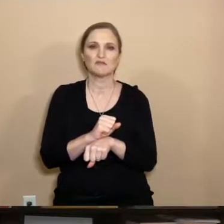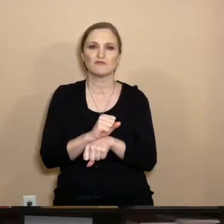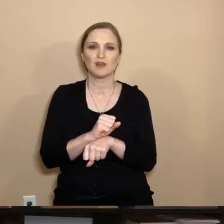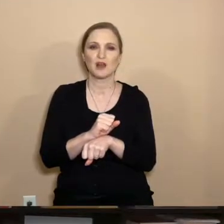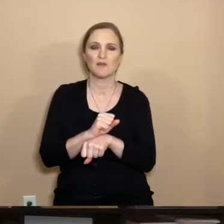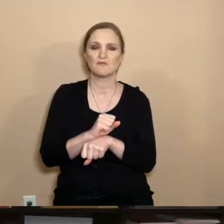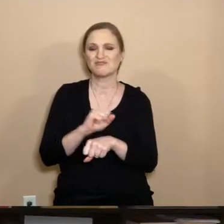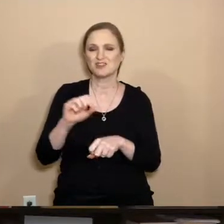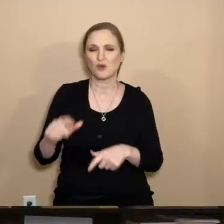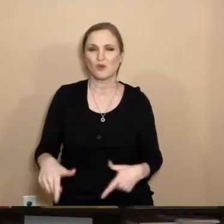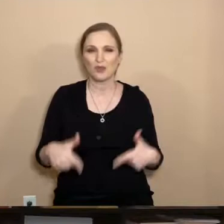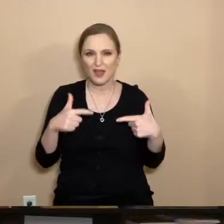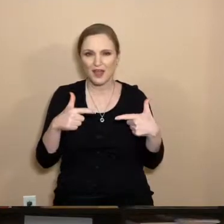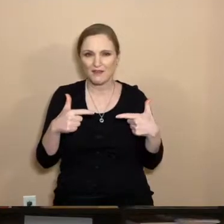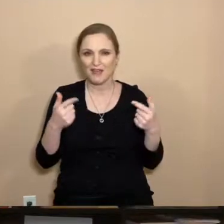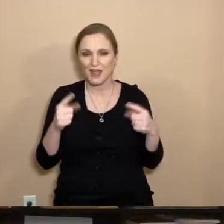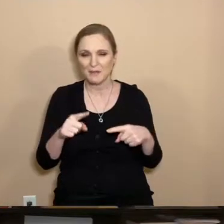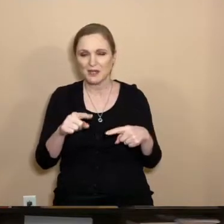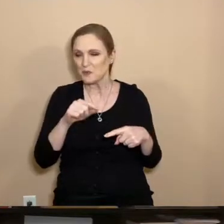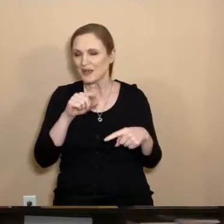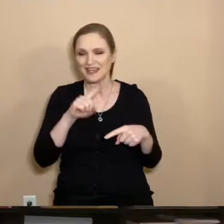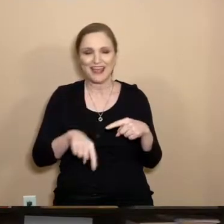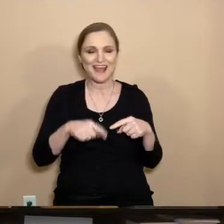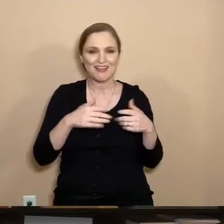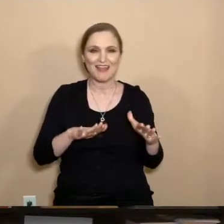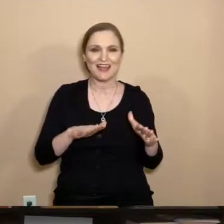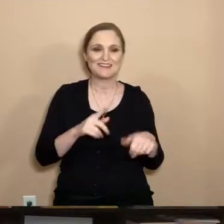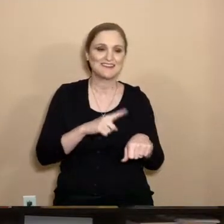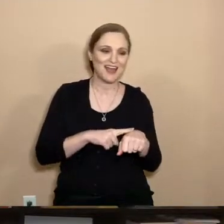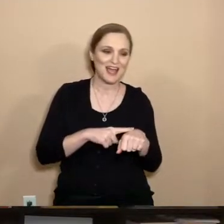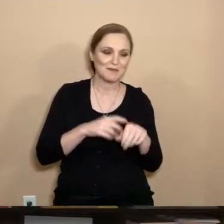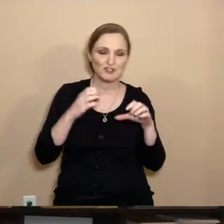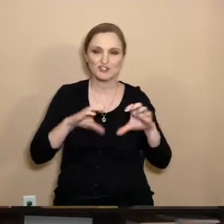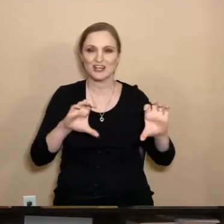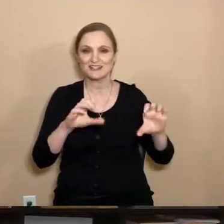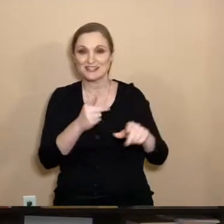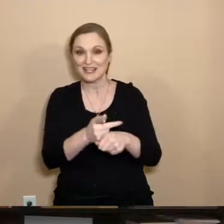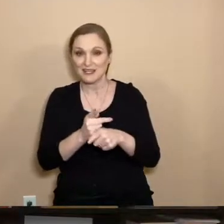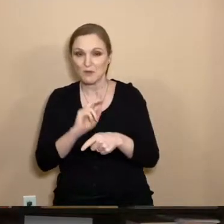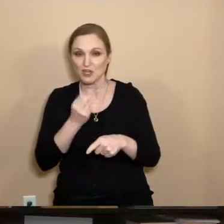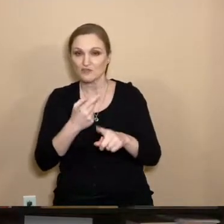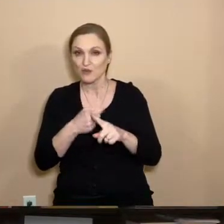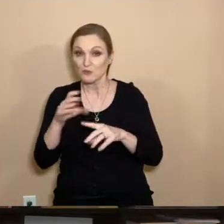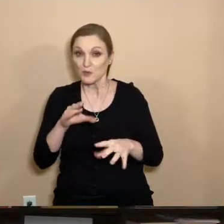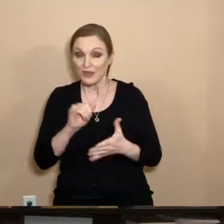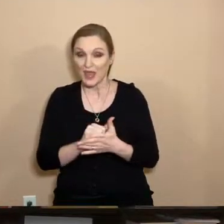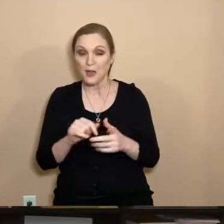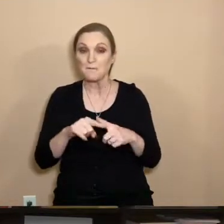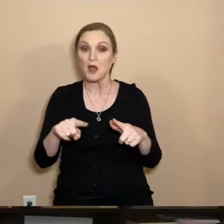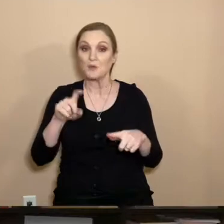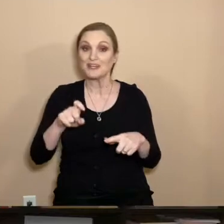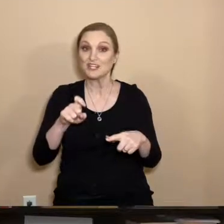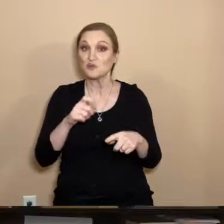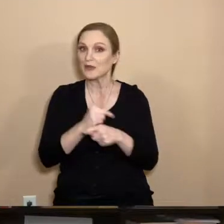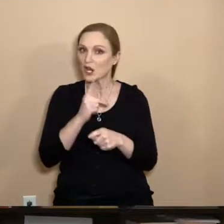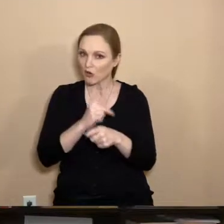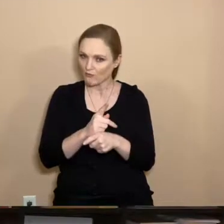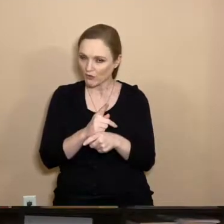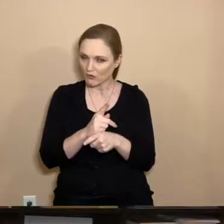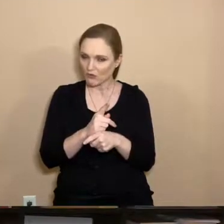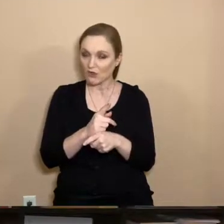life. We cannot let time and chance keep us from doing those things. However, we need to proceed with